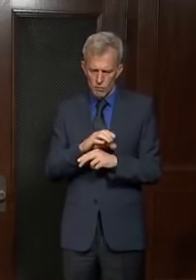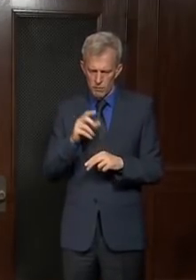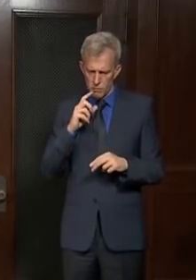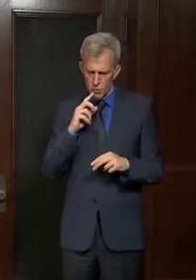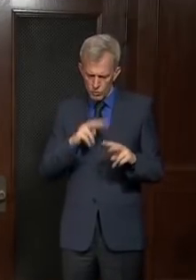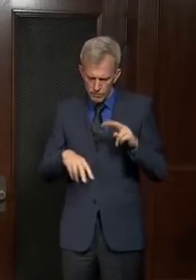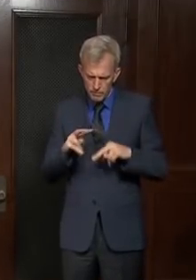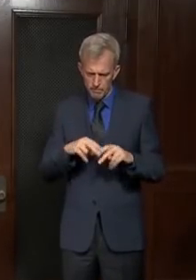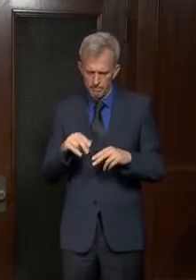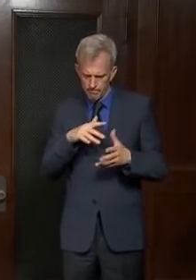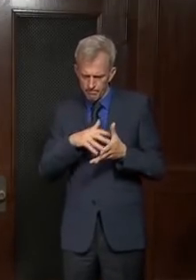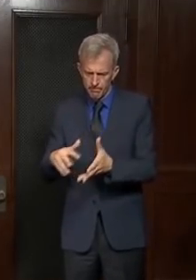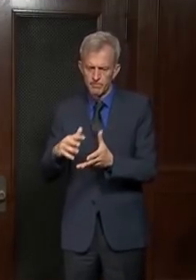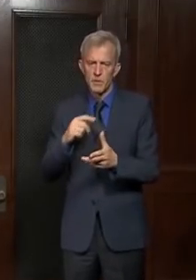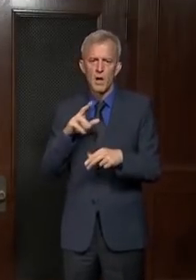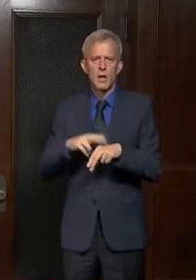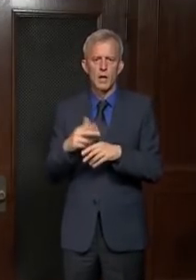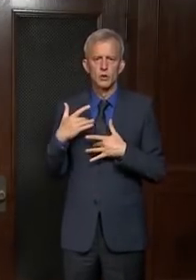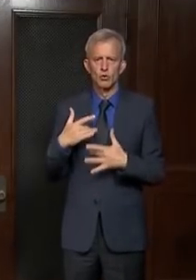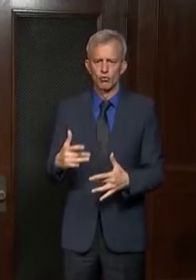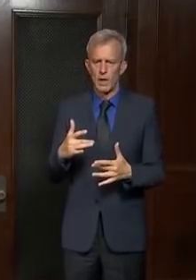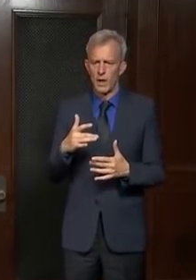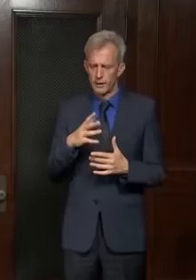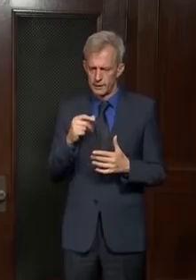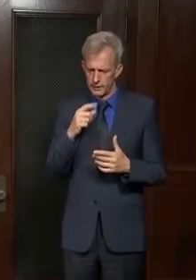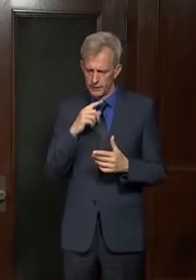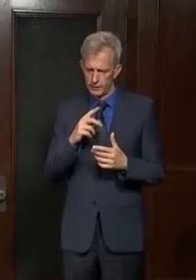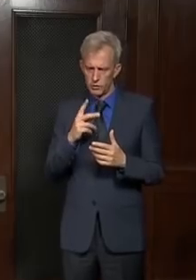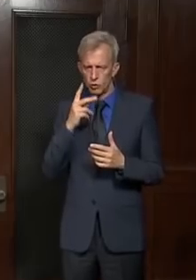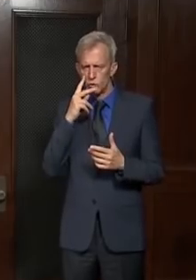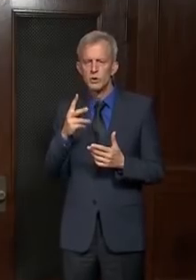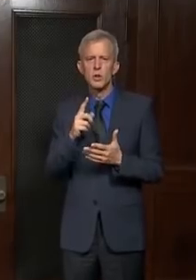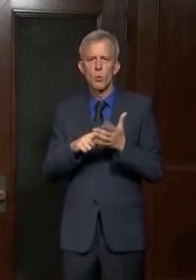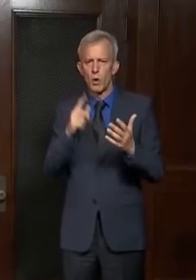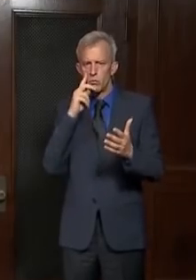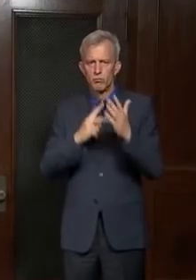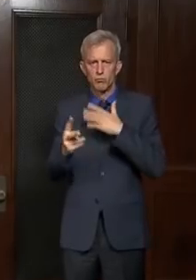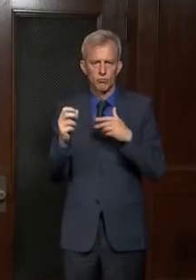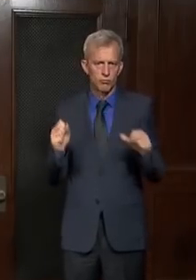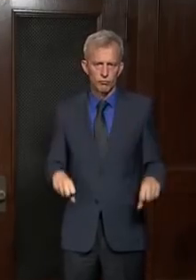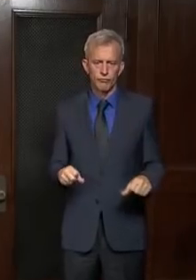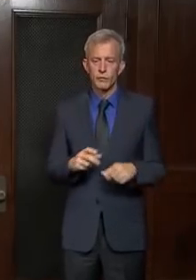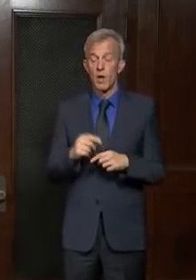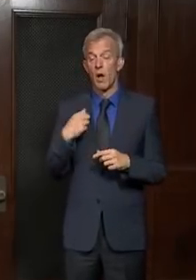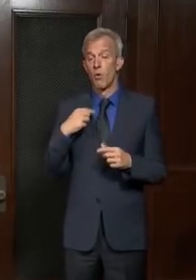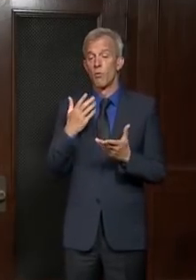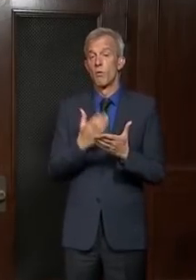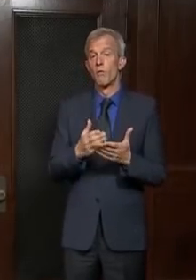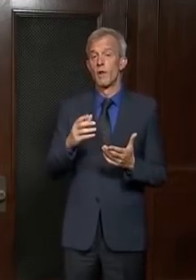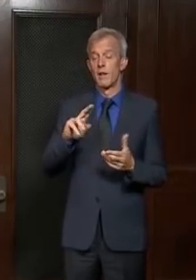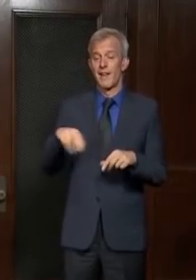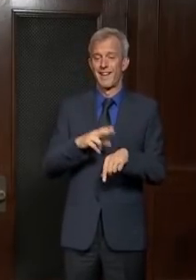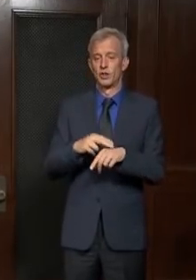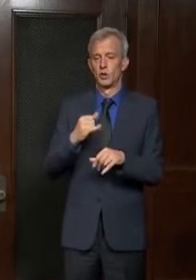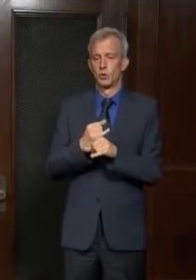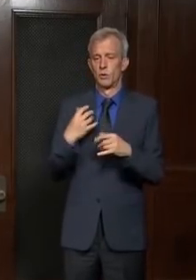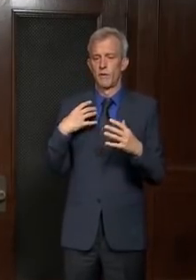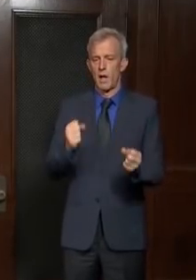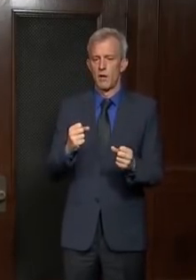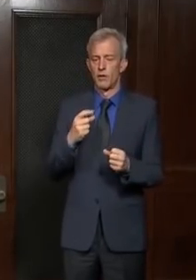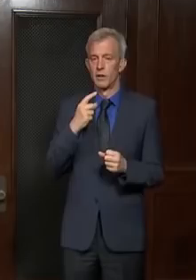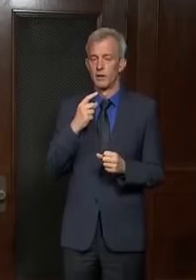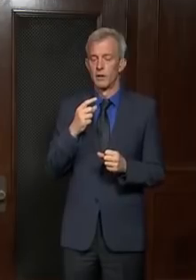local trends. The Institute for Health Metrics and Evaluation shows us that California may experience our peak hospitalizations